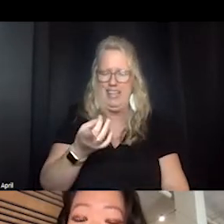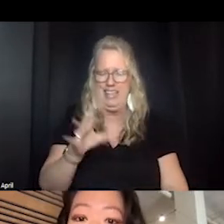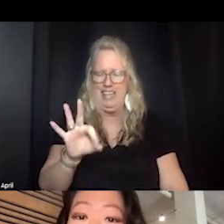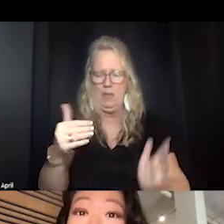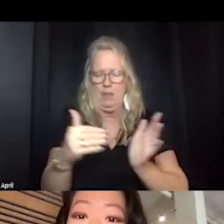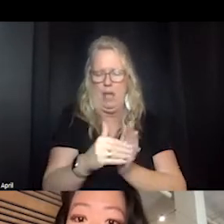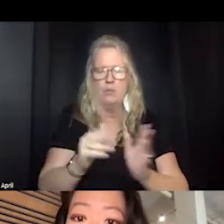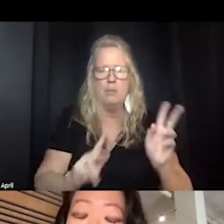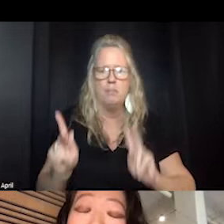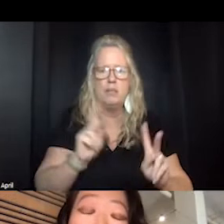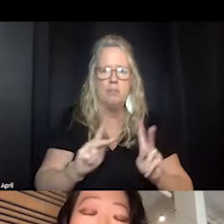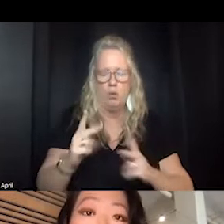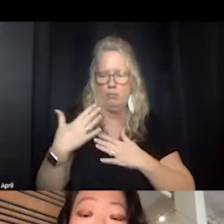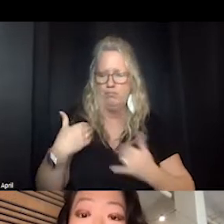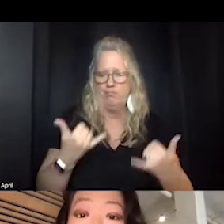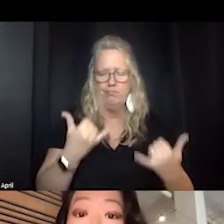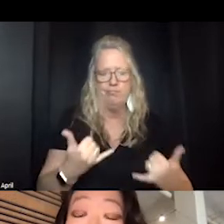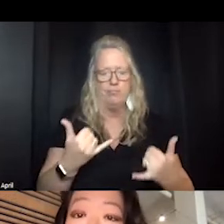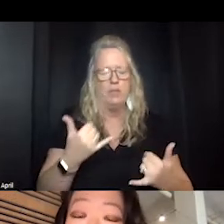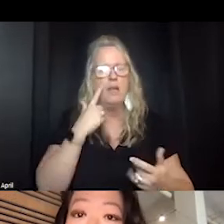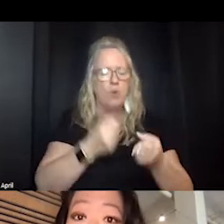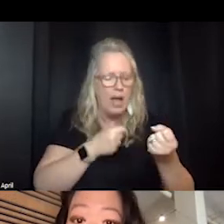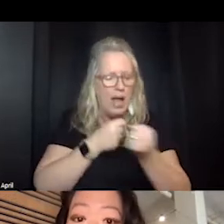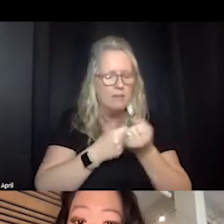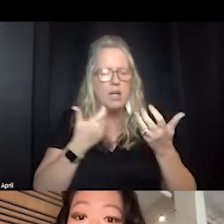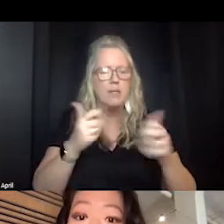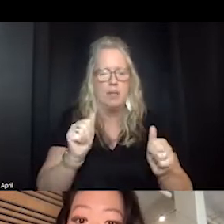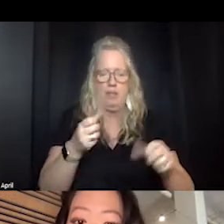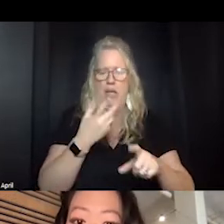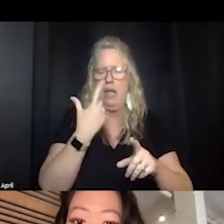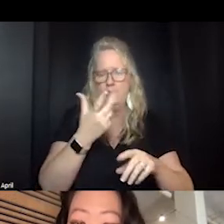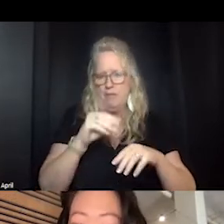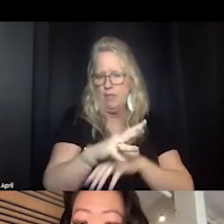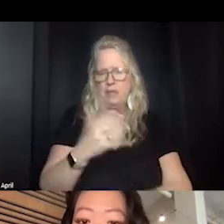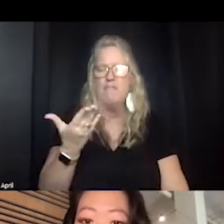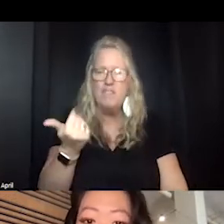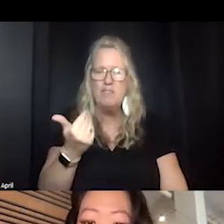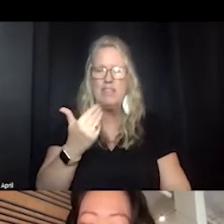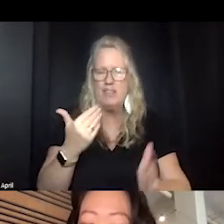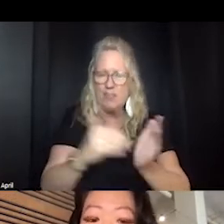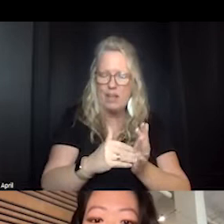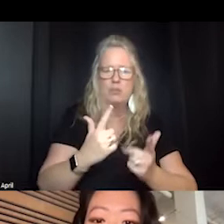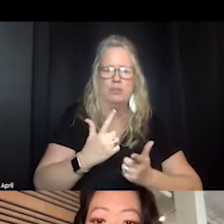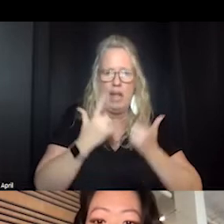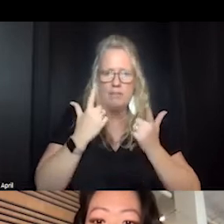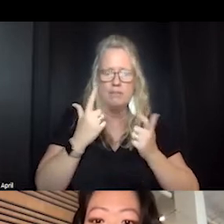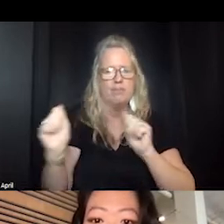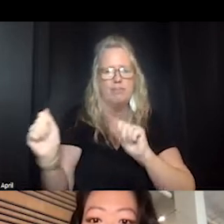people, and to date, our advocacy efforts have impacted 15,000 lives. And next